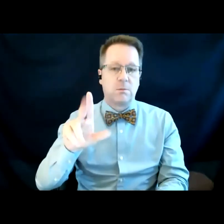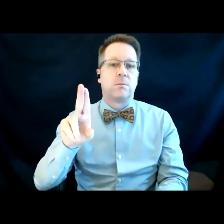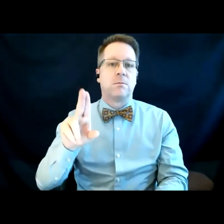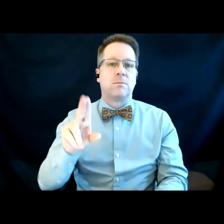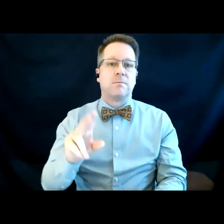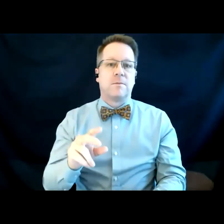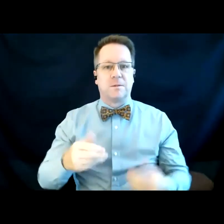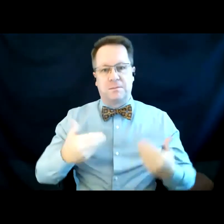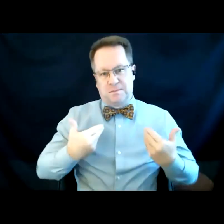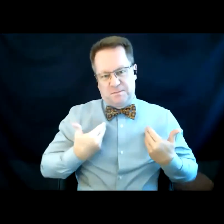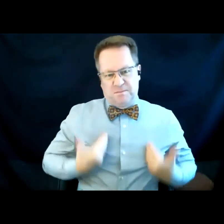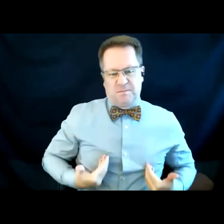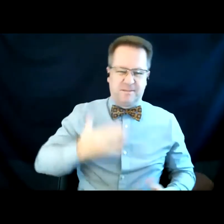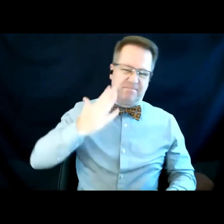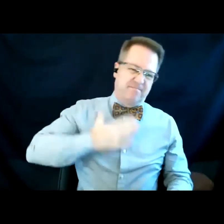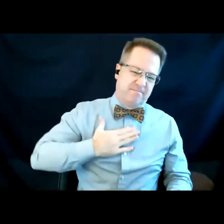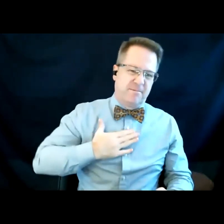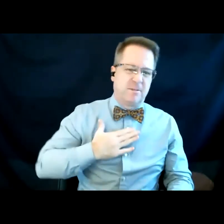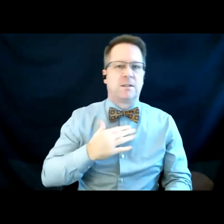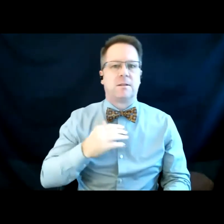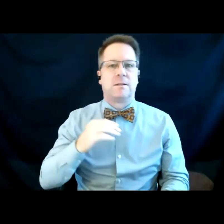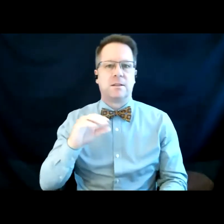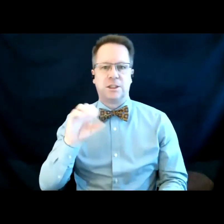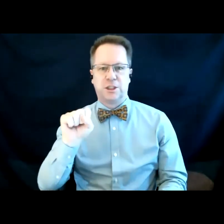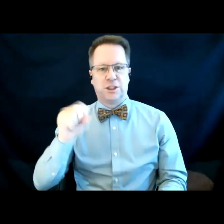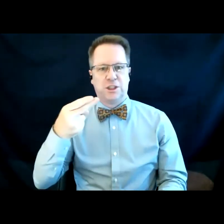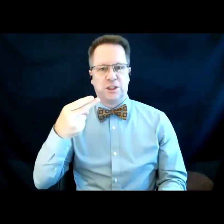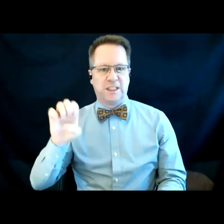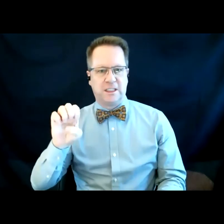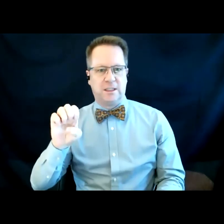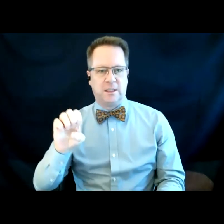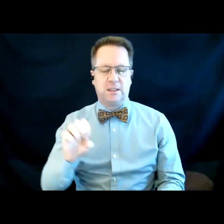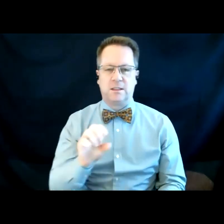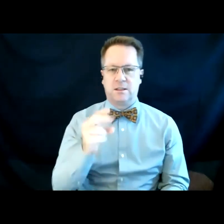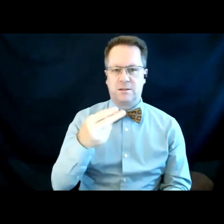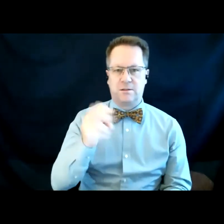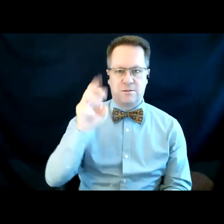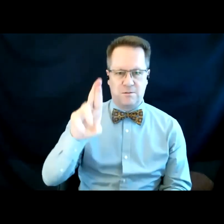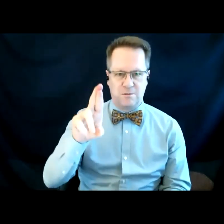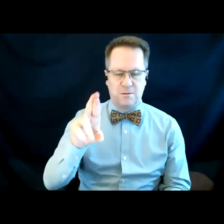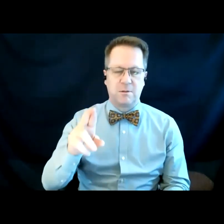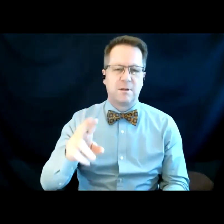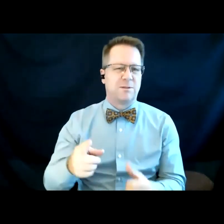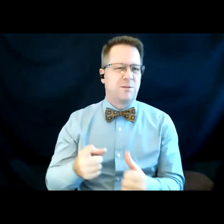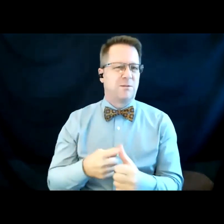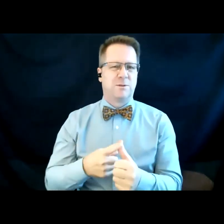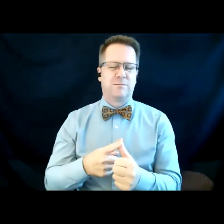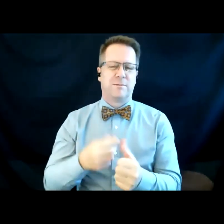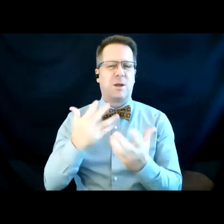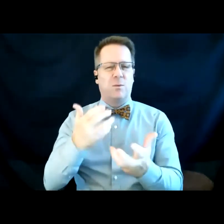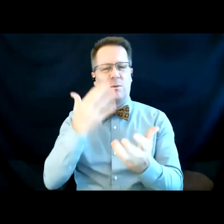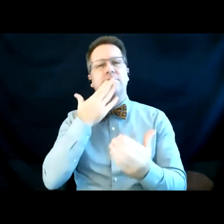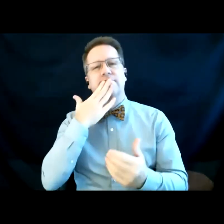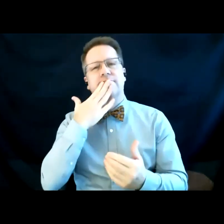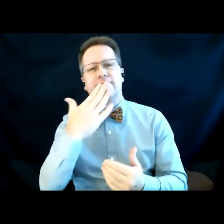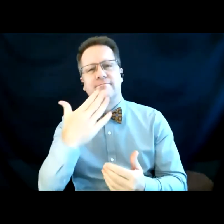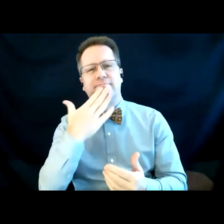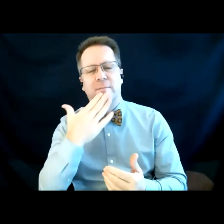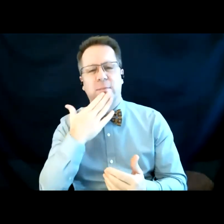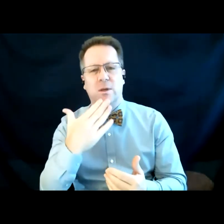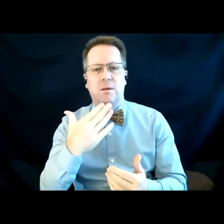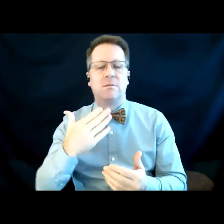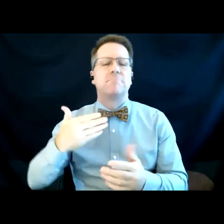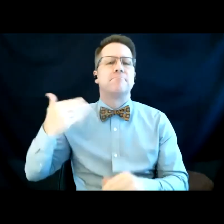she and her. I want to start today by thanking you. We sometimes send out invitations to these